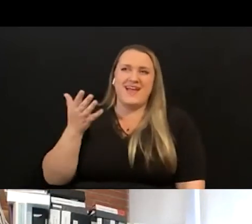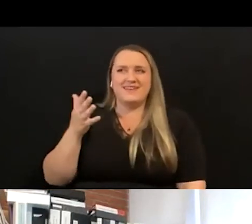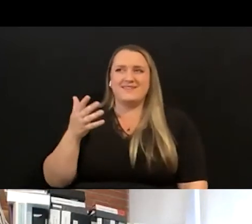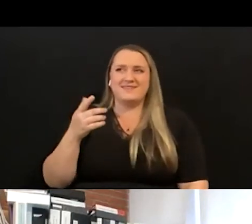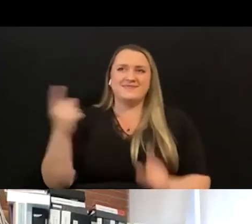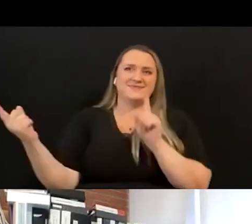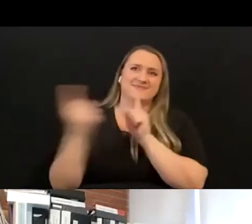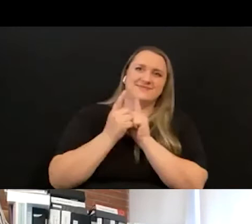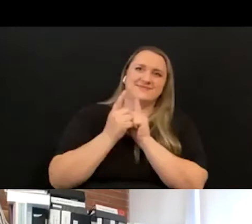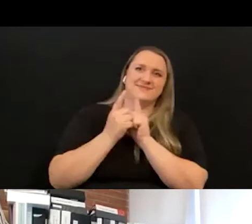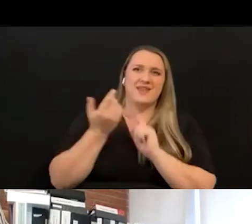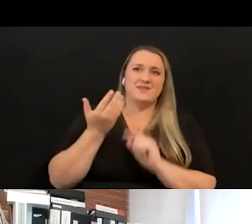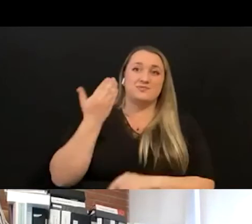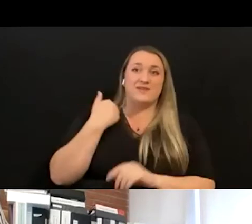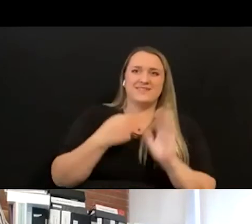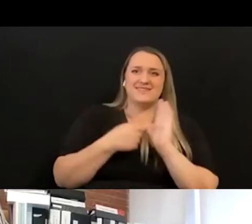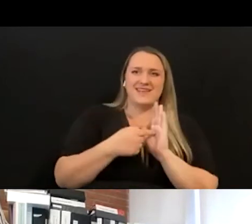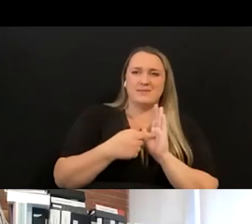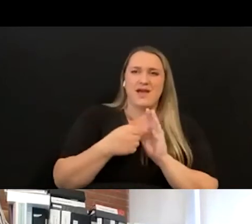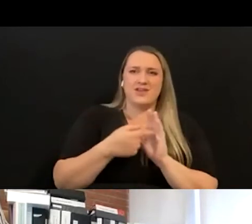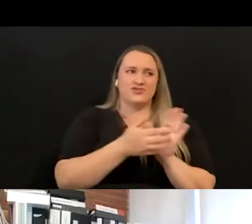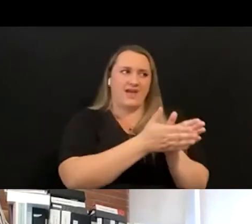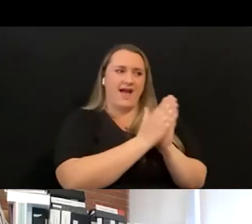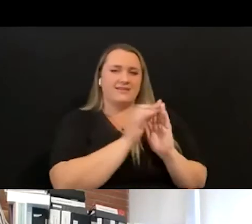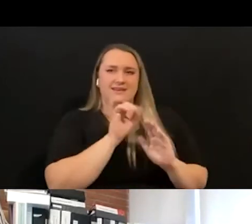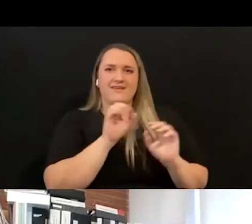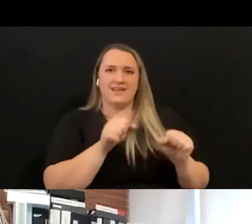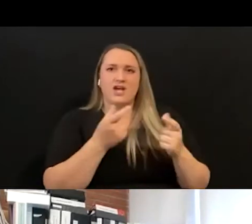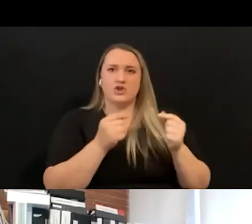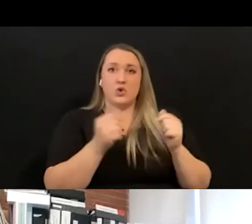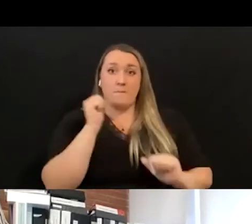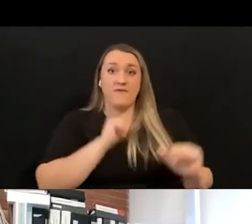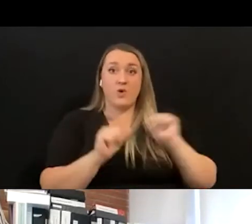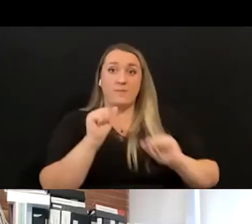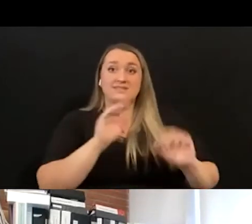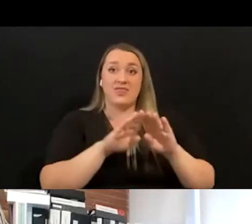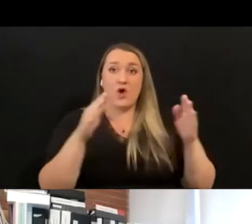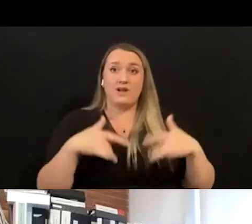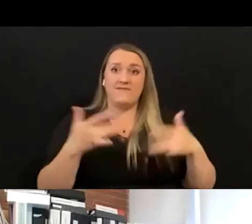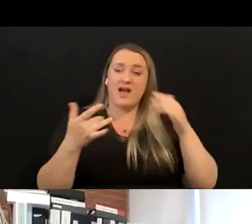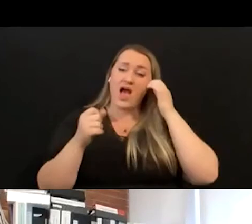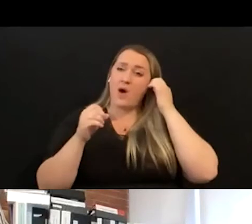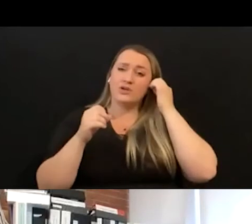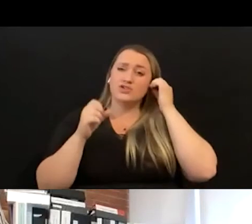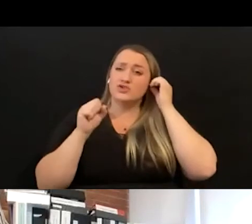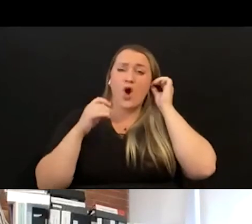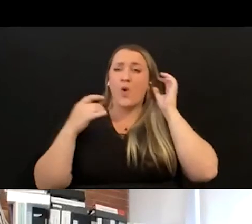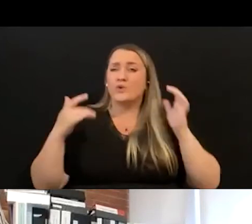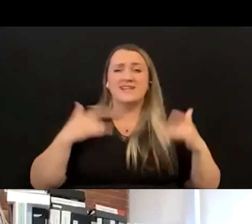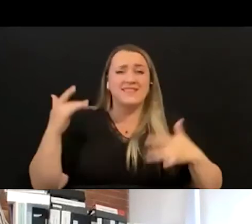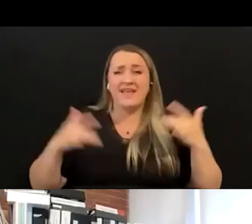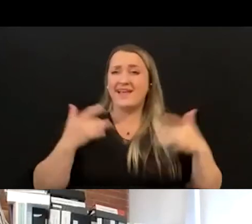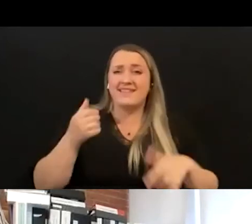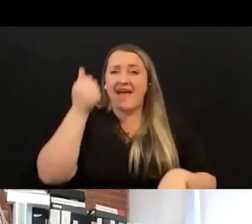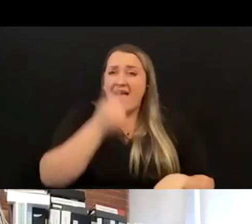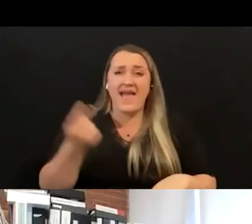previous exhibition and asked if she could do a performance at the opening event. And I was just so delighted that anybody